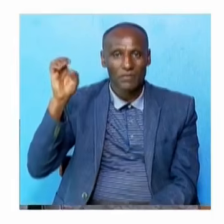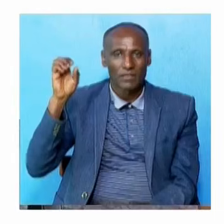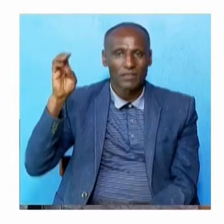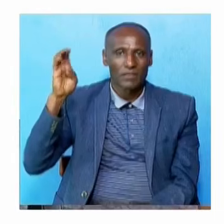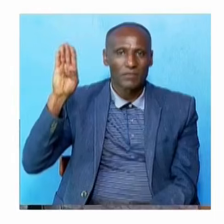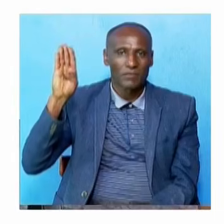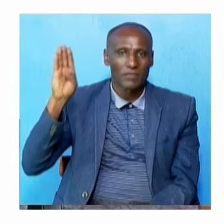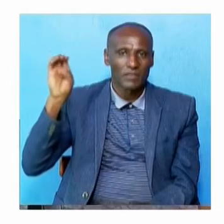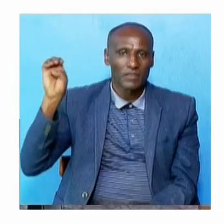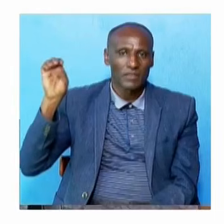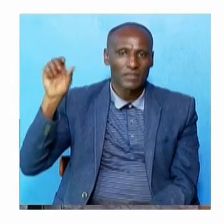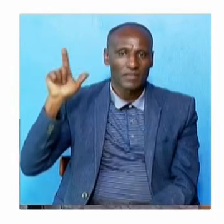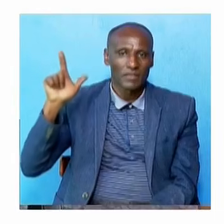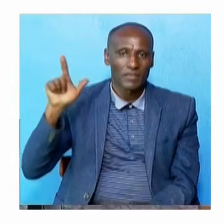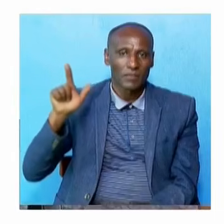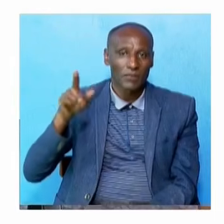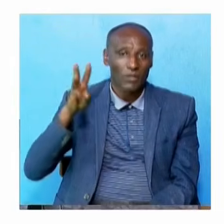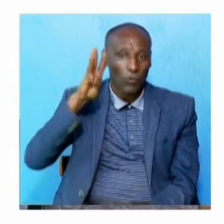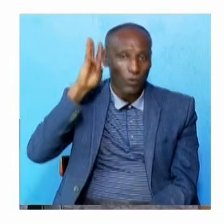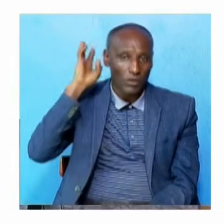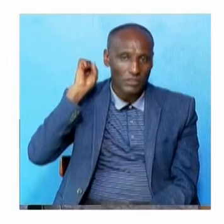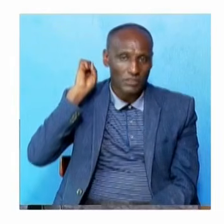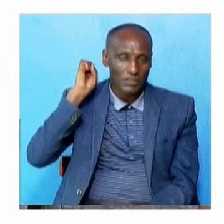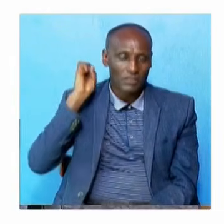Yes? Abel was